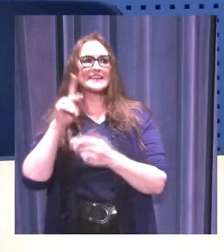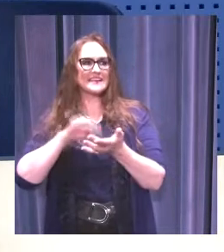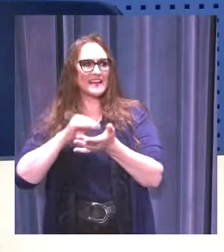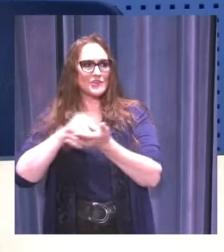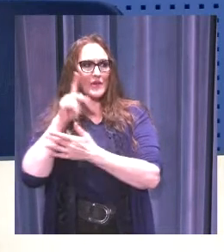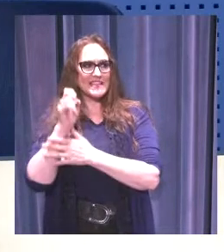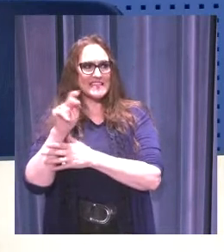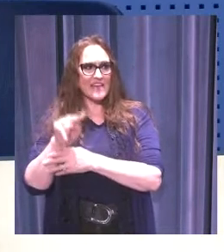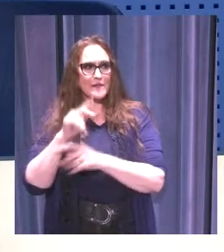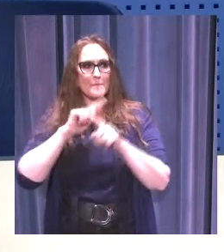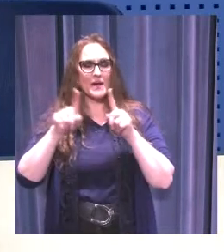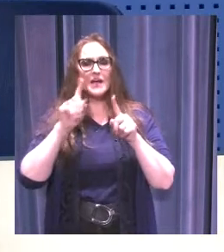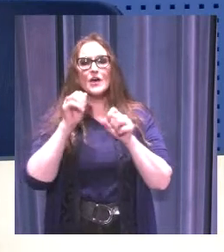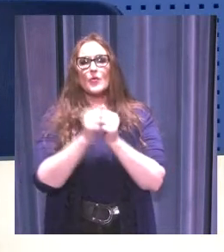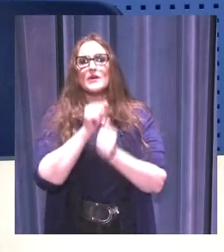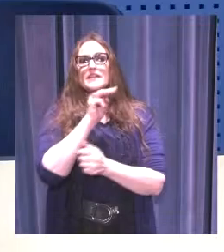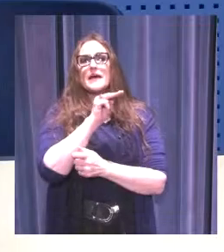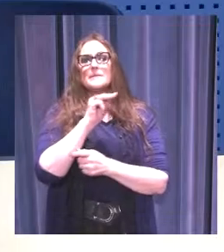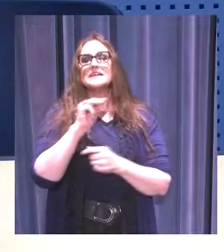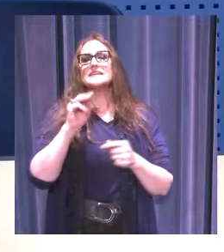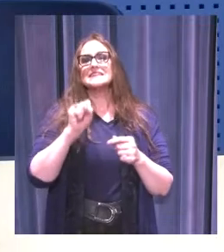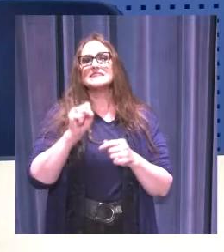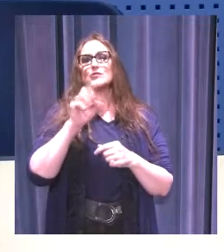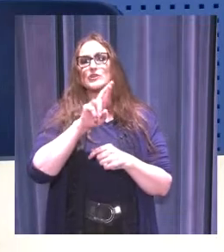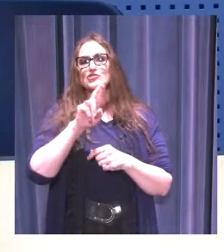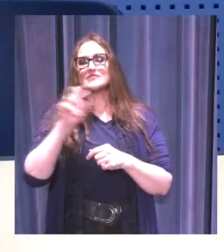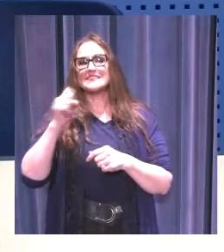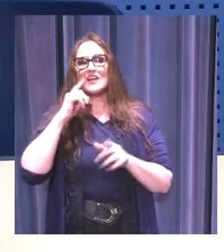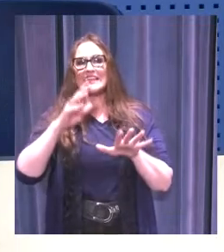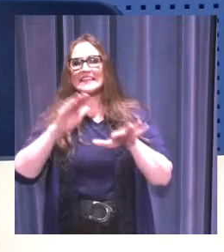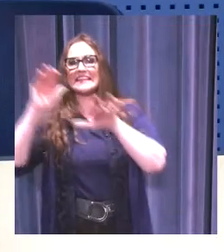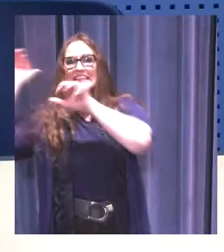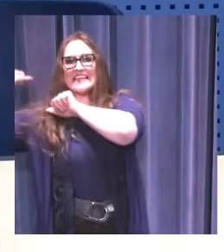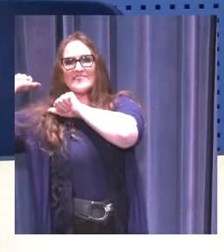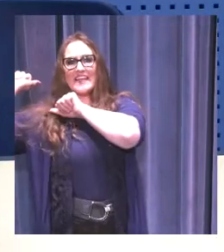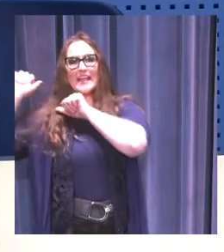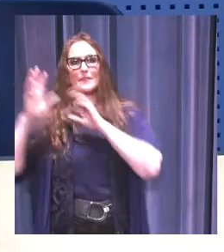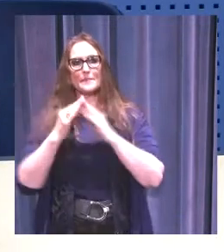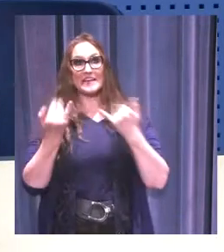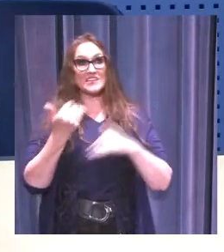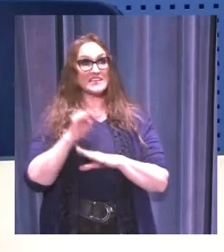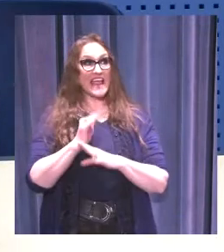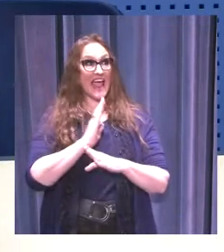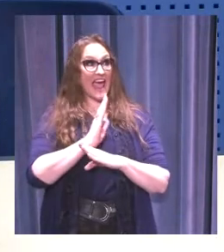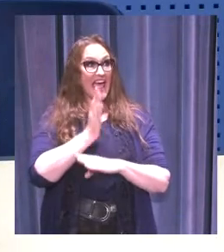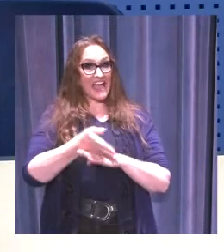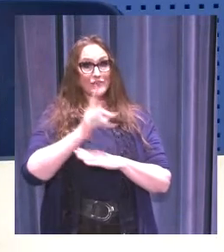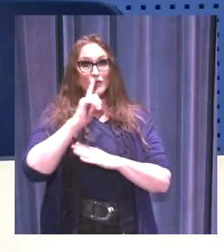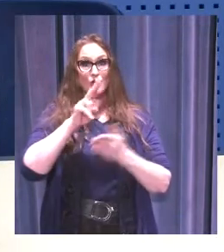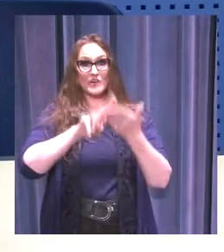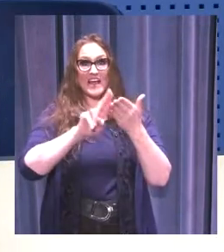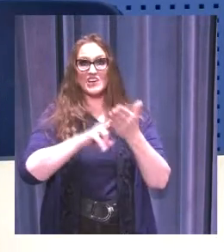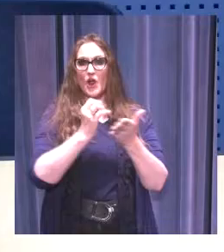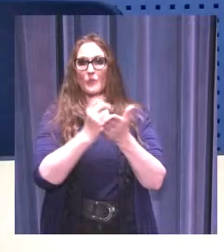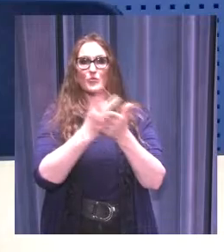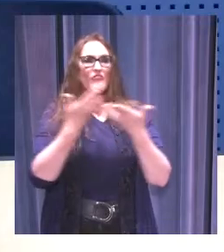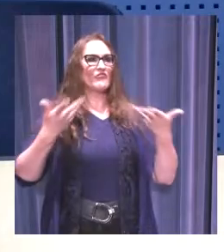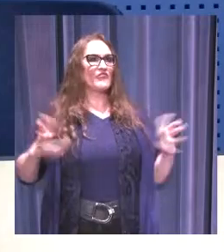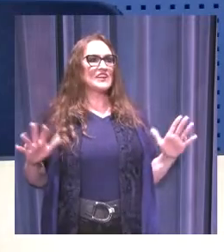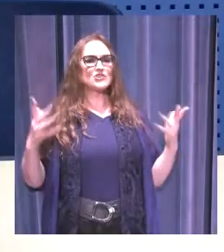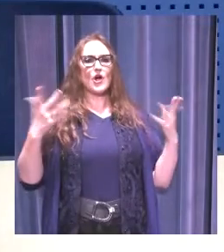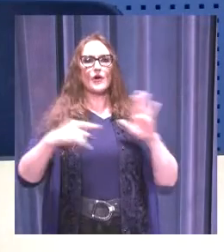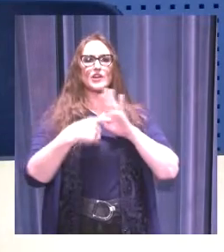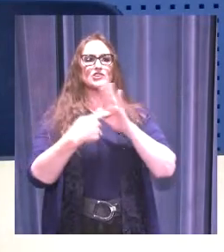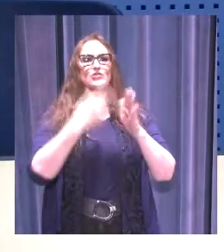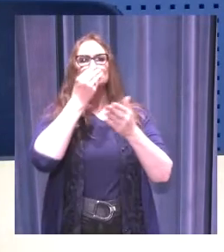concerning that with Ms. Richardson Snell leaving this meeting tonight, after her contract approval and already showing her lack